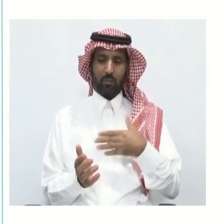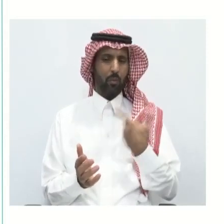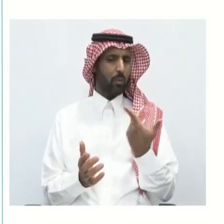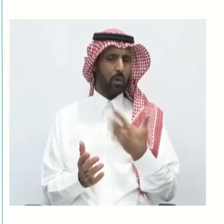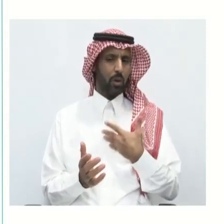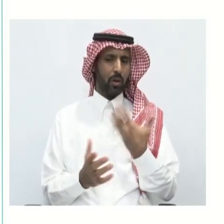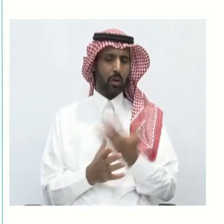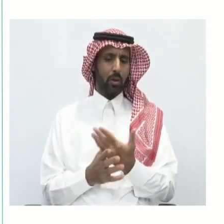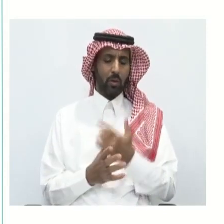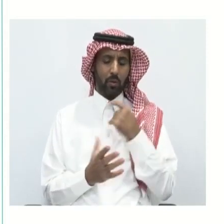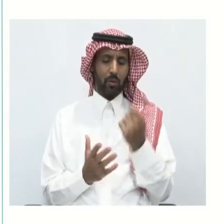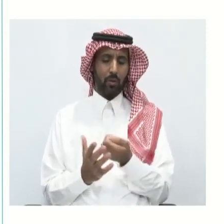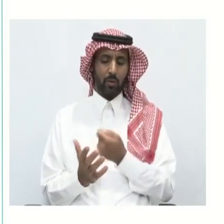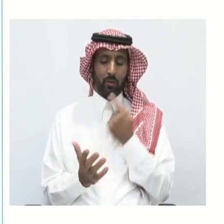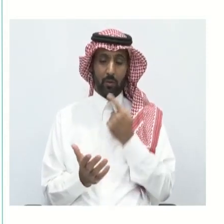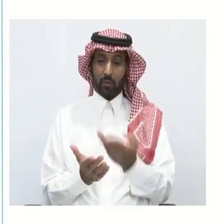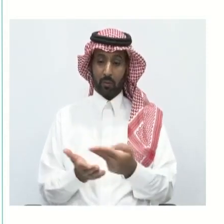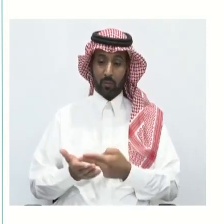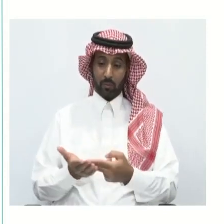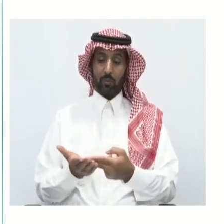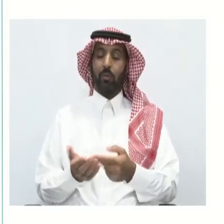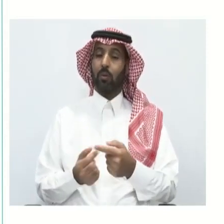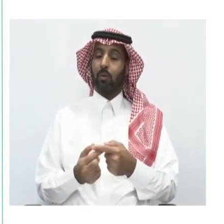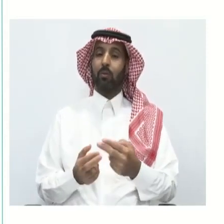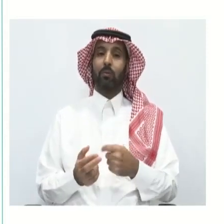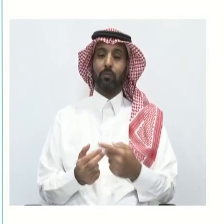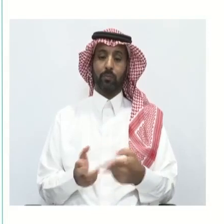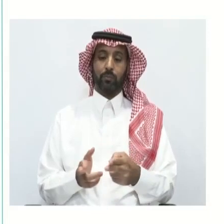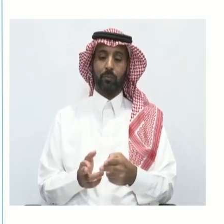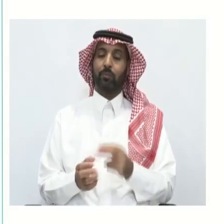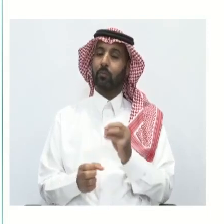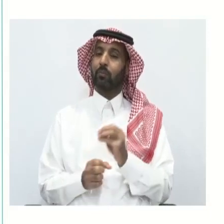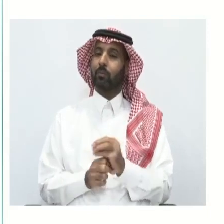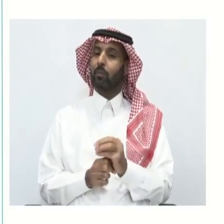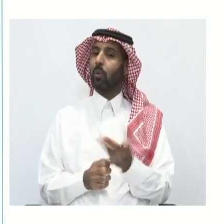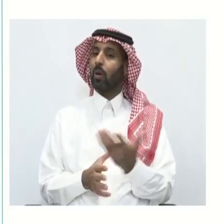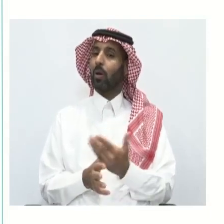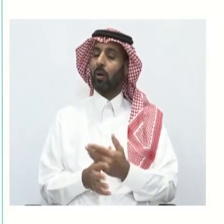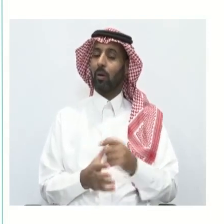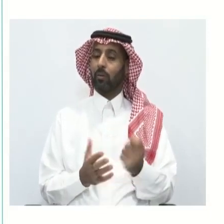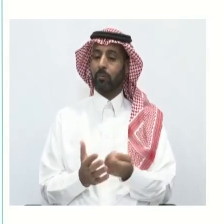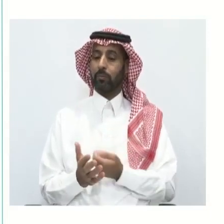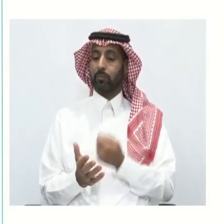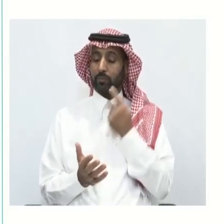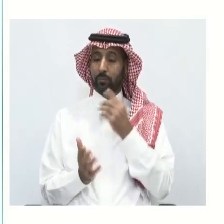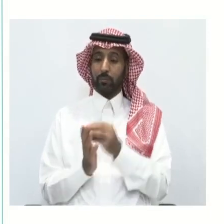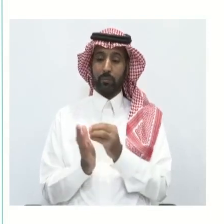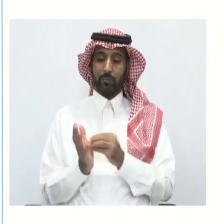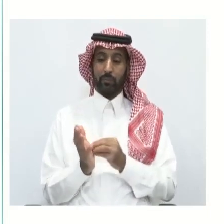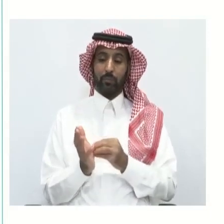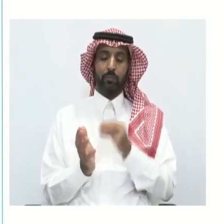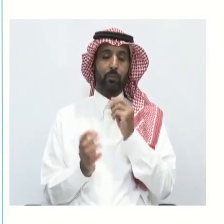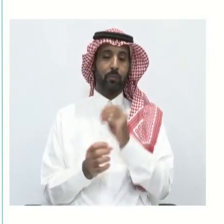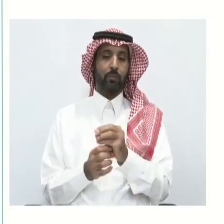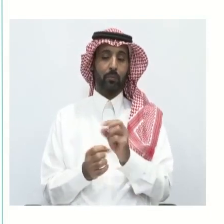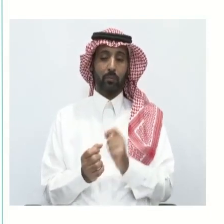you are writing. Be friendly with him in the beginning. When you're giving such an up-and-coming trip, you take, give many details